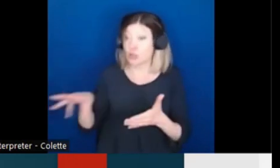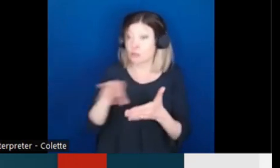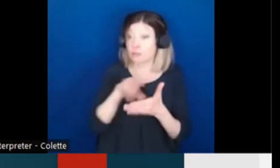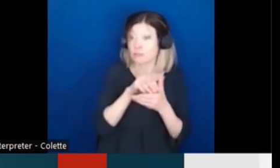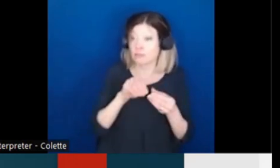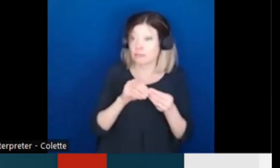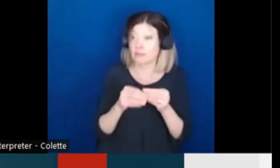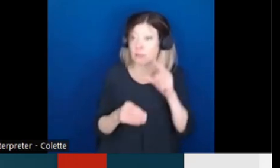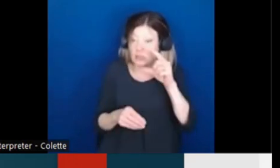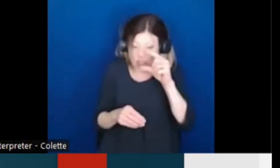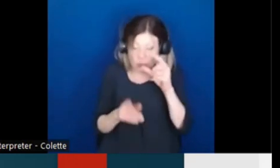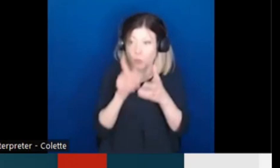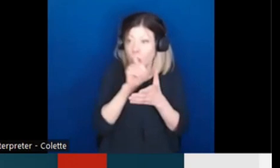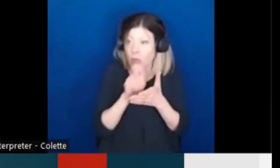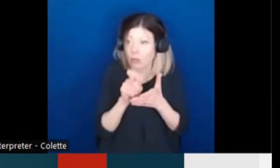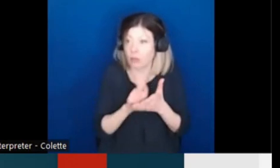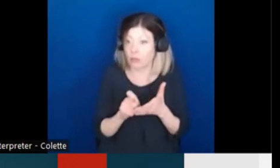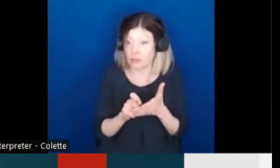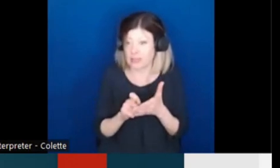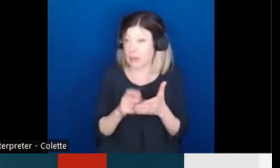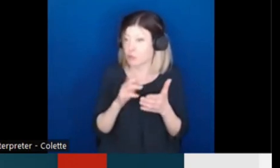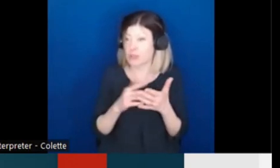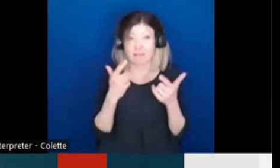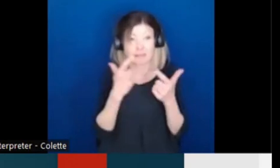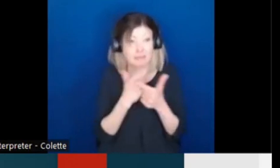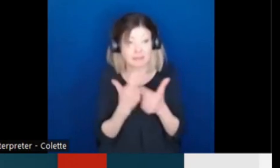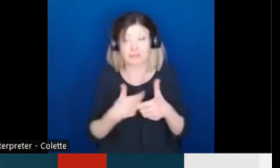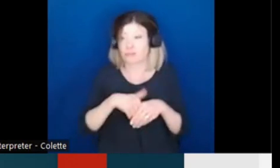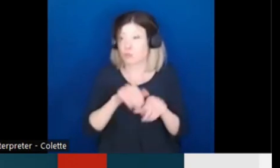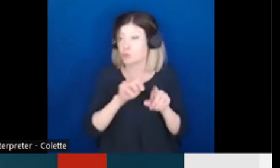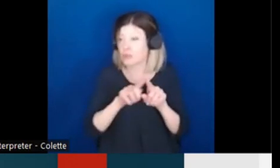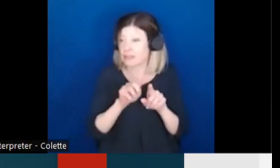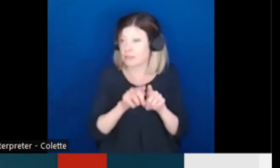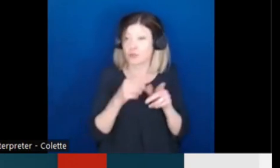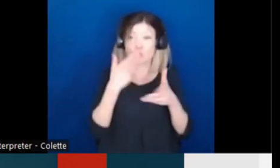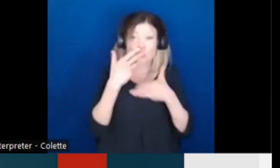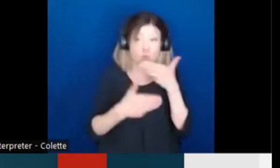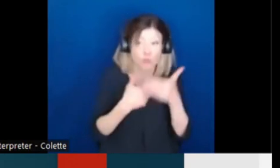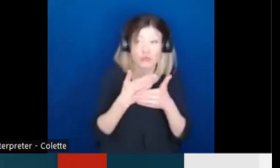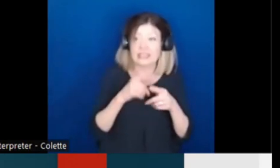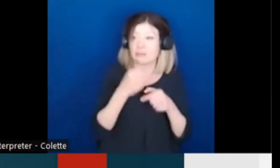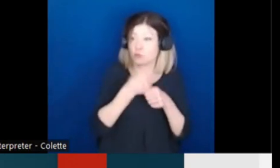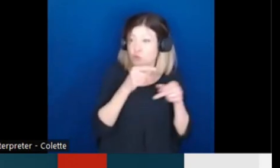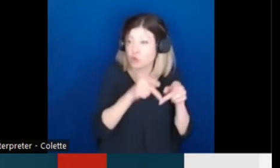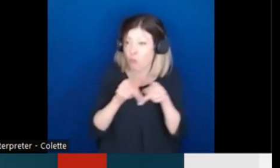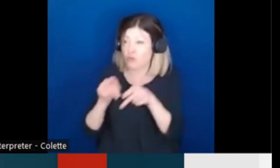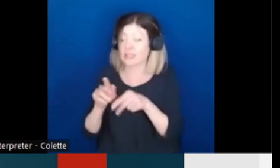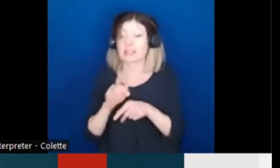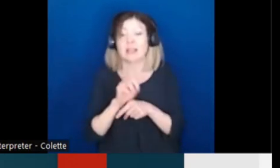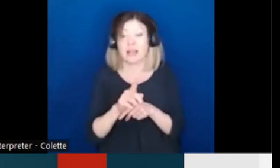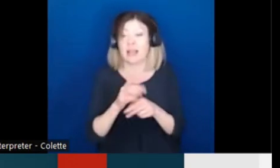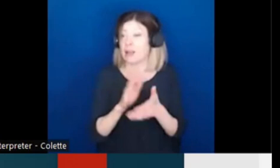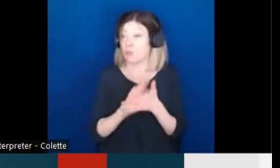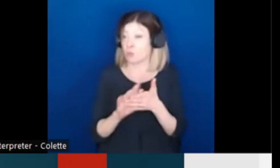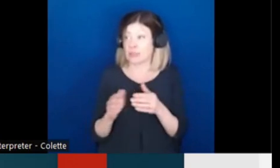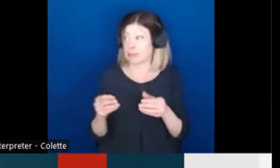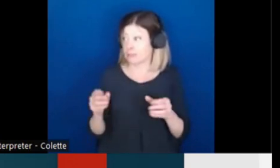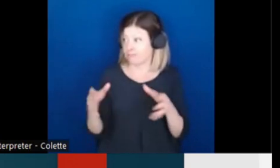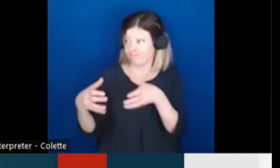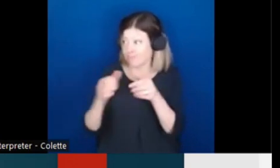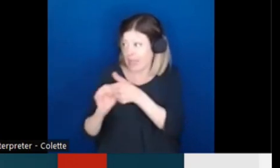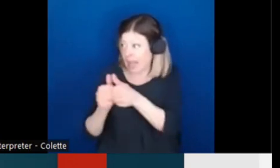genres and stories, having fun. It was all about that. It was collaborative. It was competitive. It